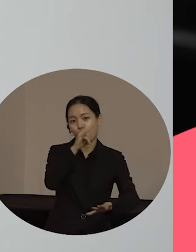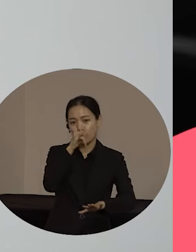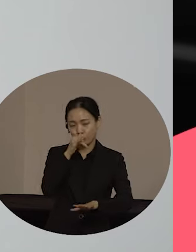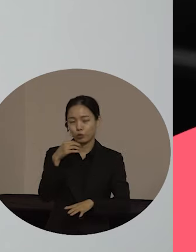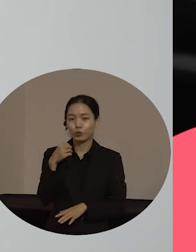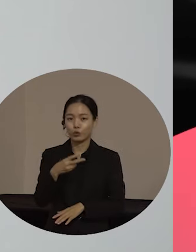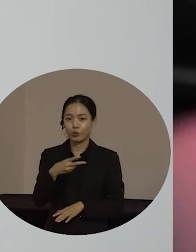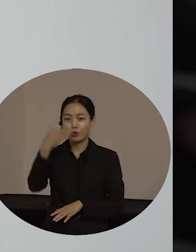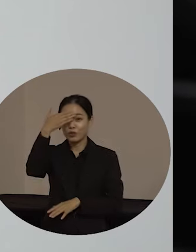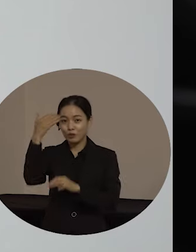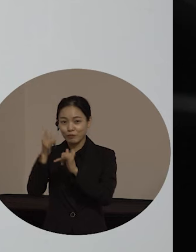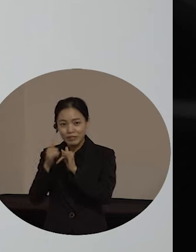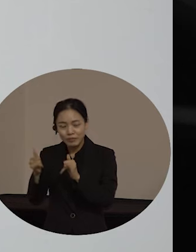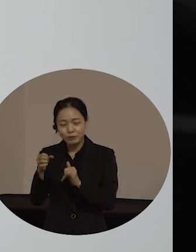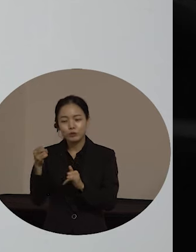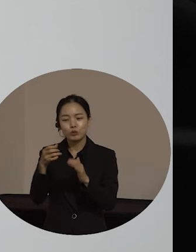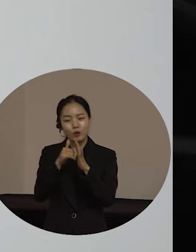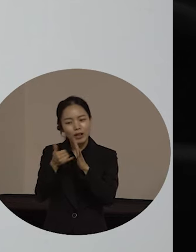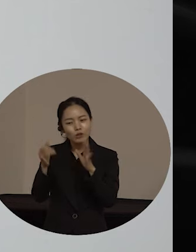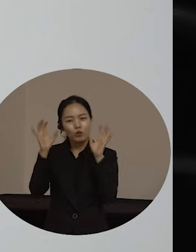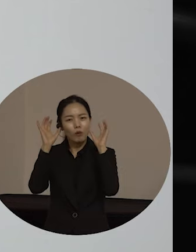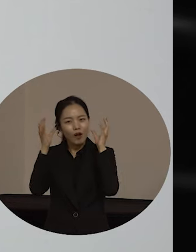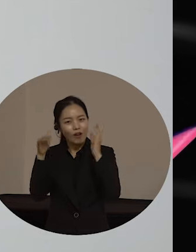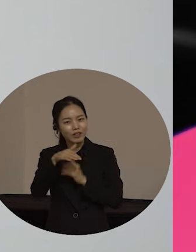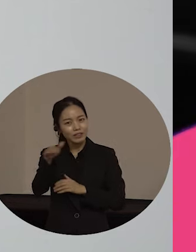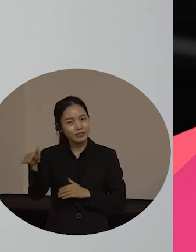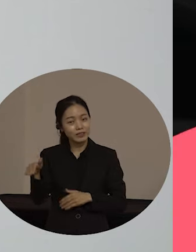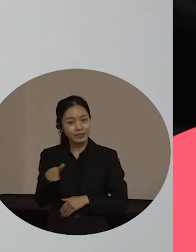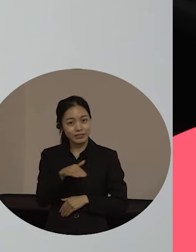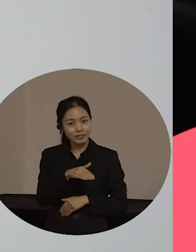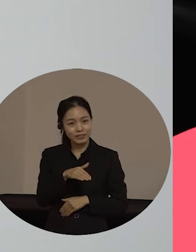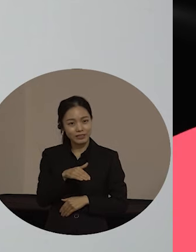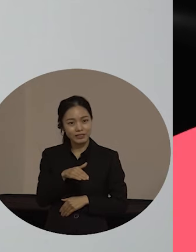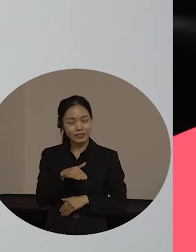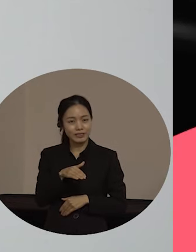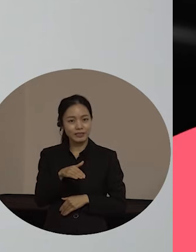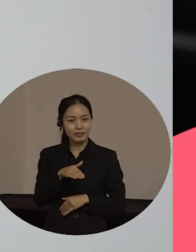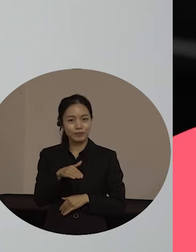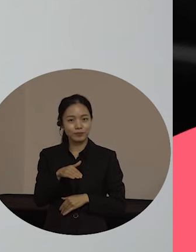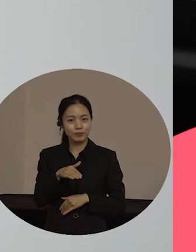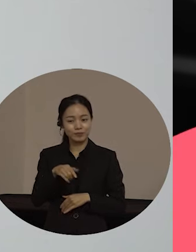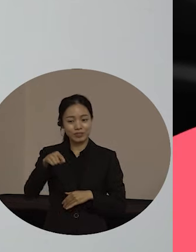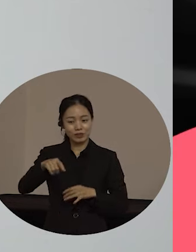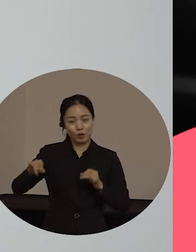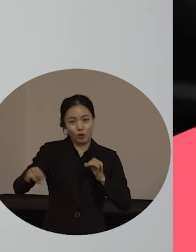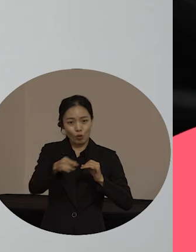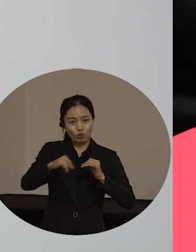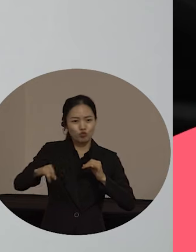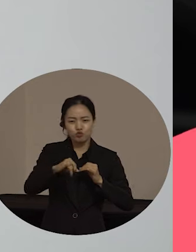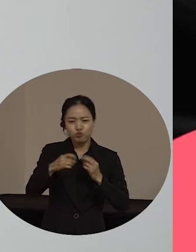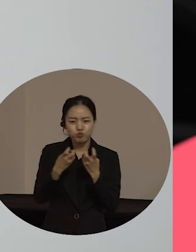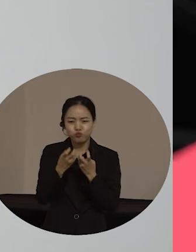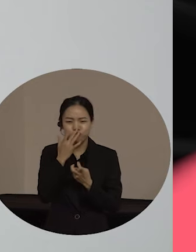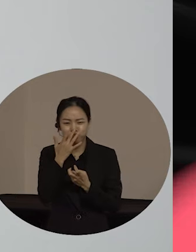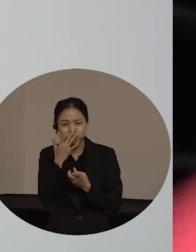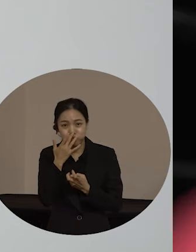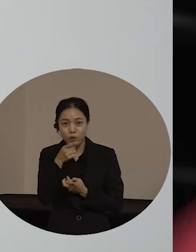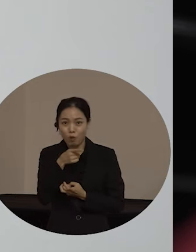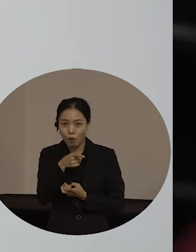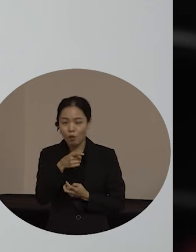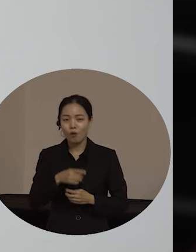family members and couldn't play that the music instrument. That's why it's also the